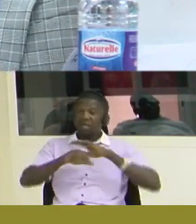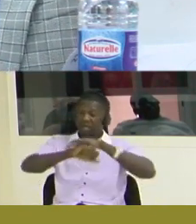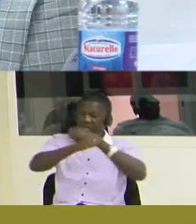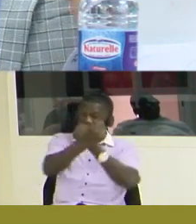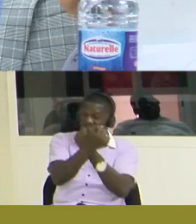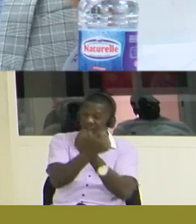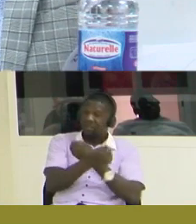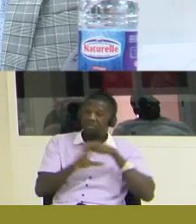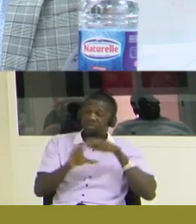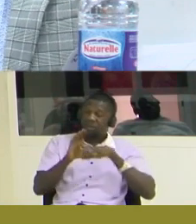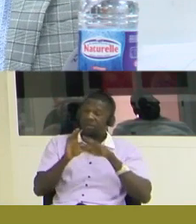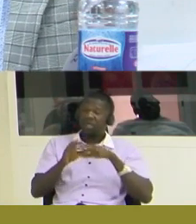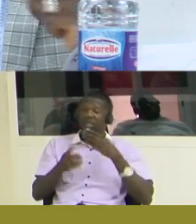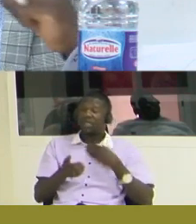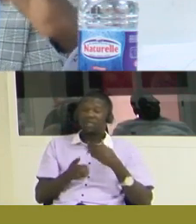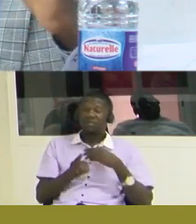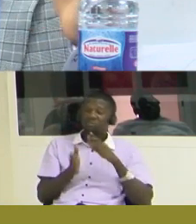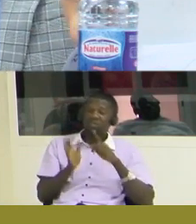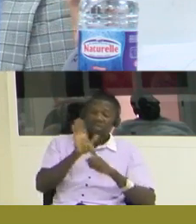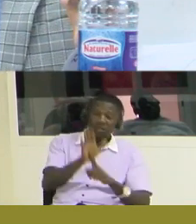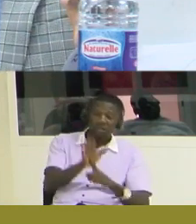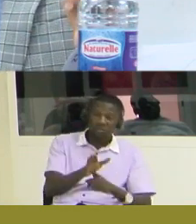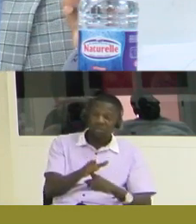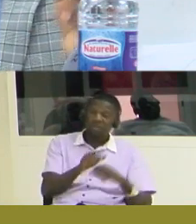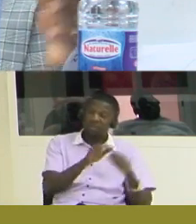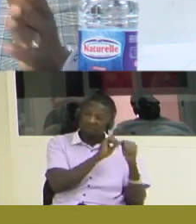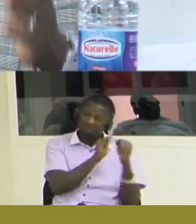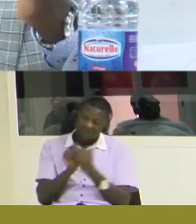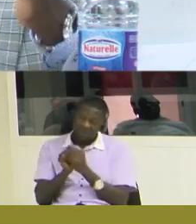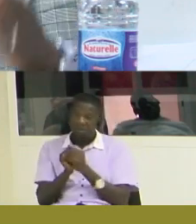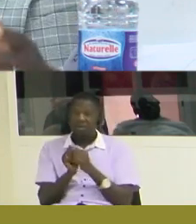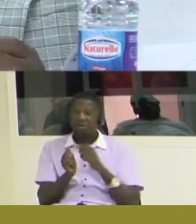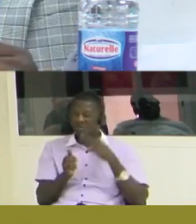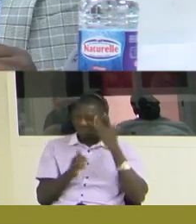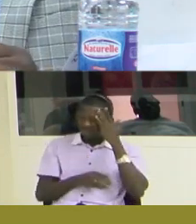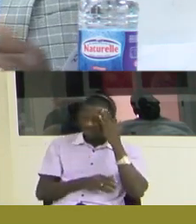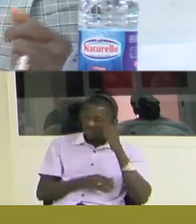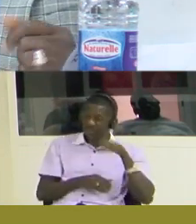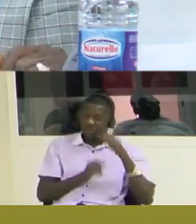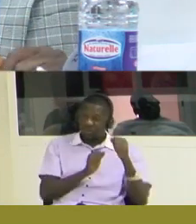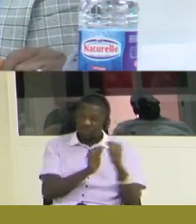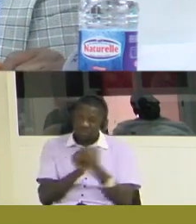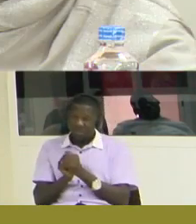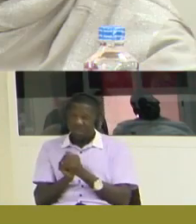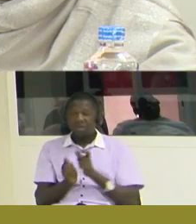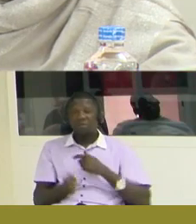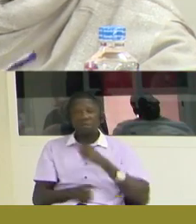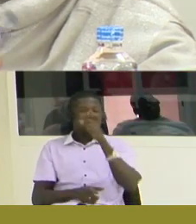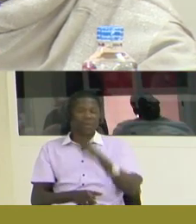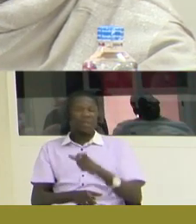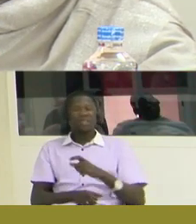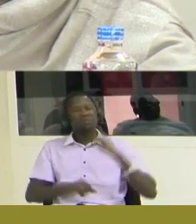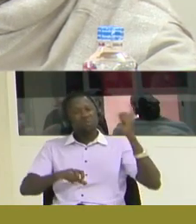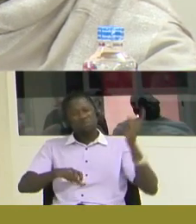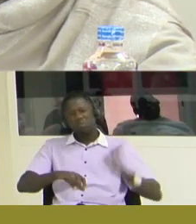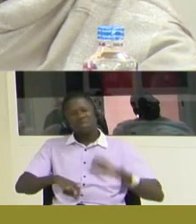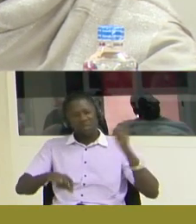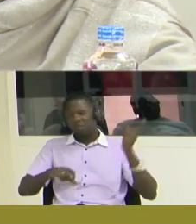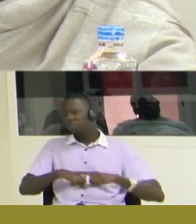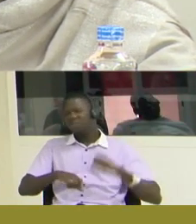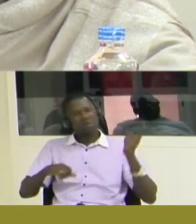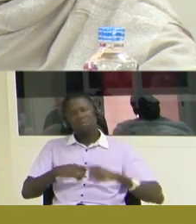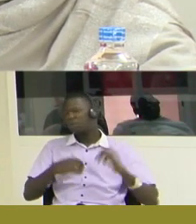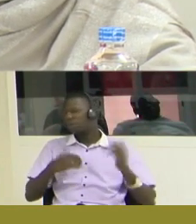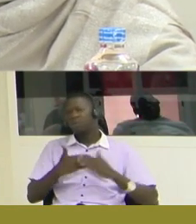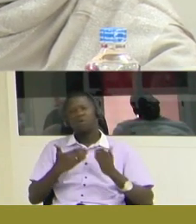allegations of coup d'etat or suspicions of coup d'etat the subject is beaten mercilessly that is what we